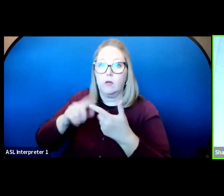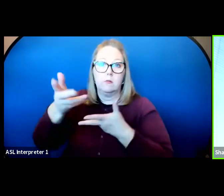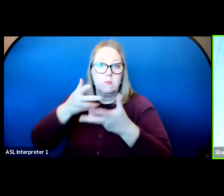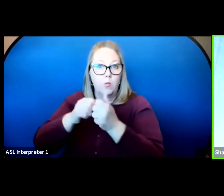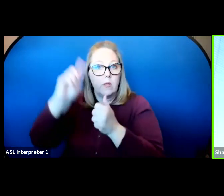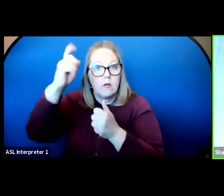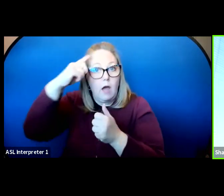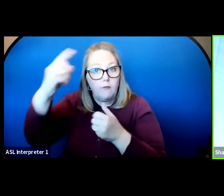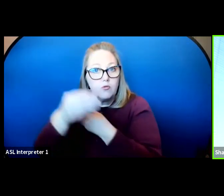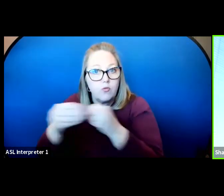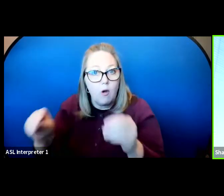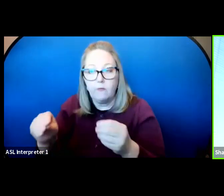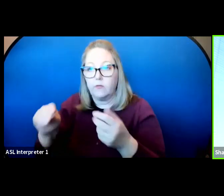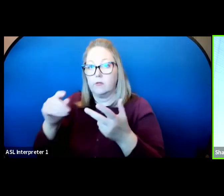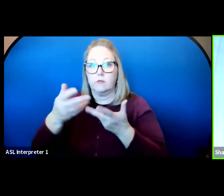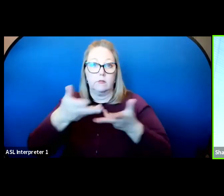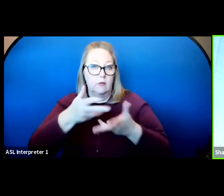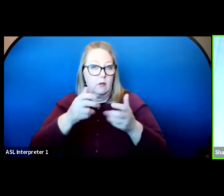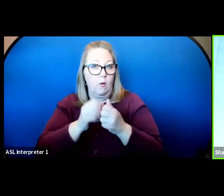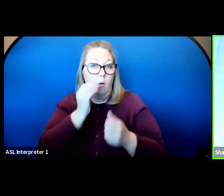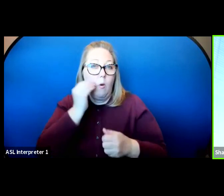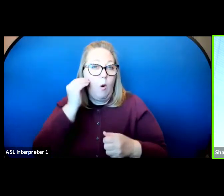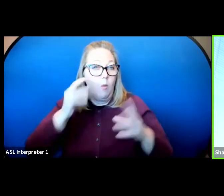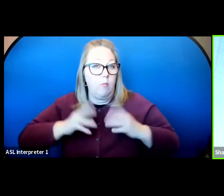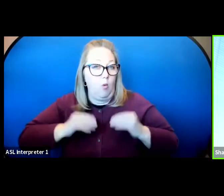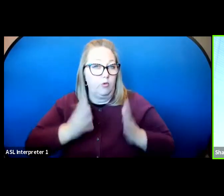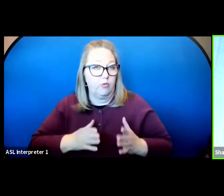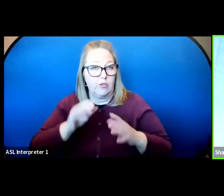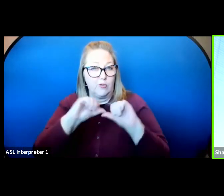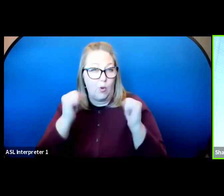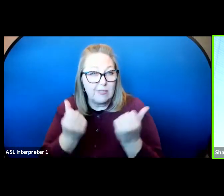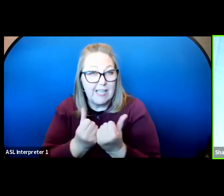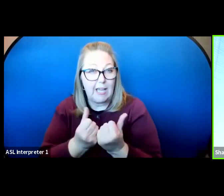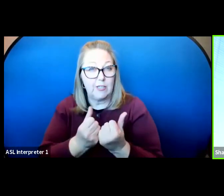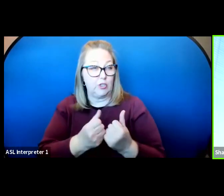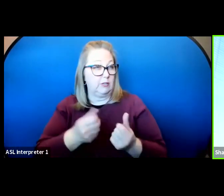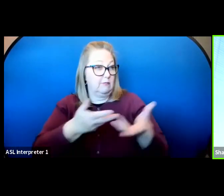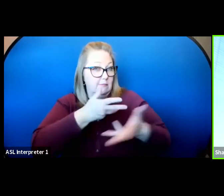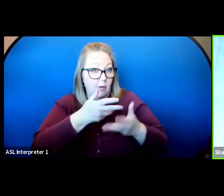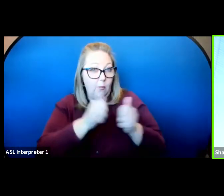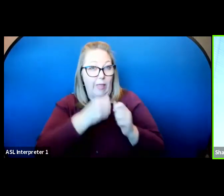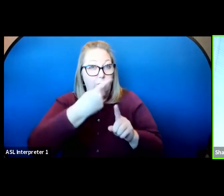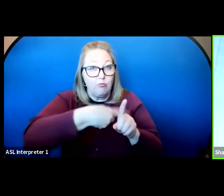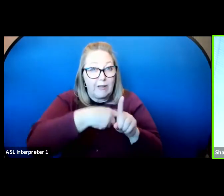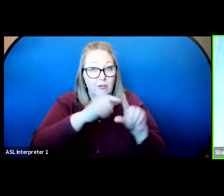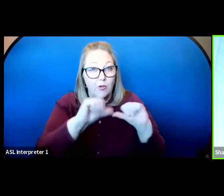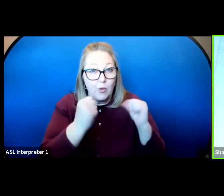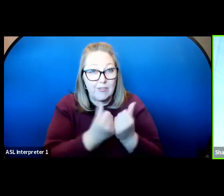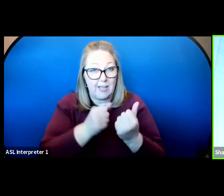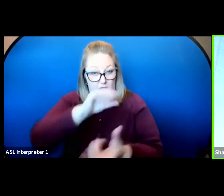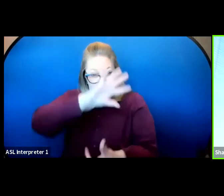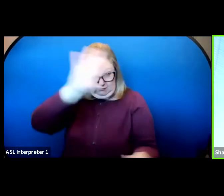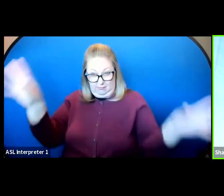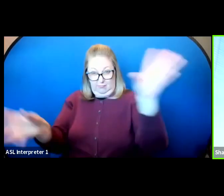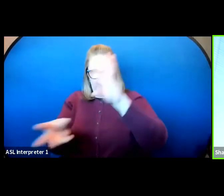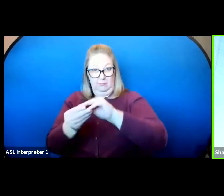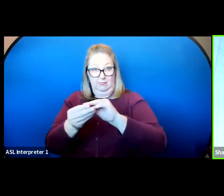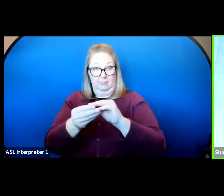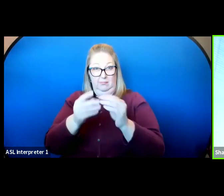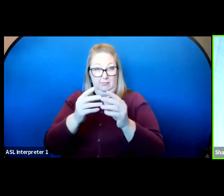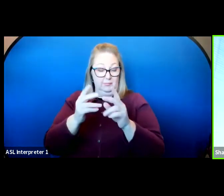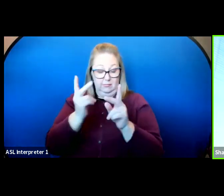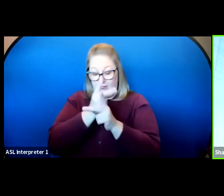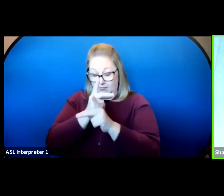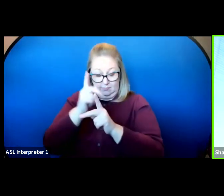homeowner organizations, with the rental associations, to try and come up with a plan to make this process much quicker and